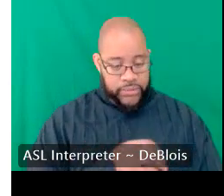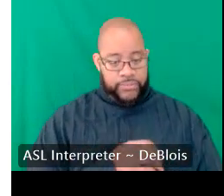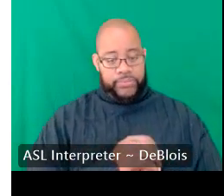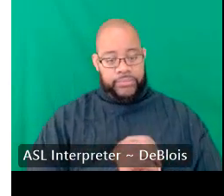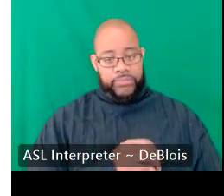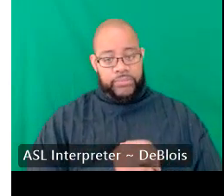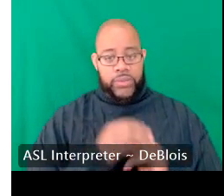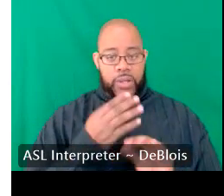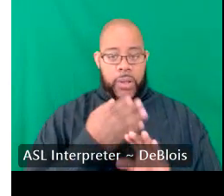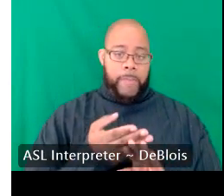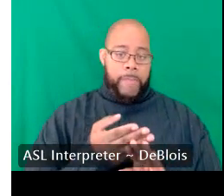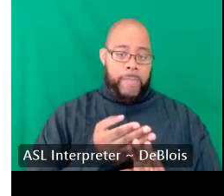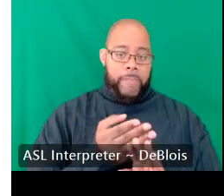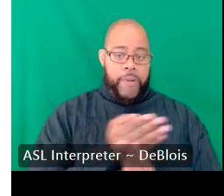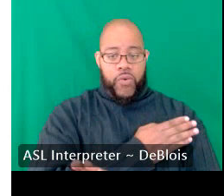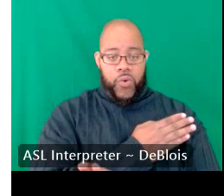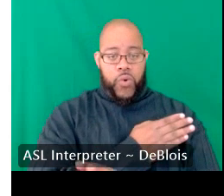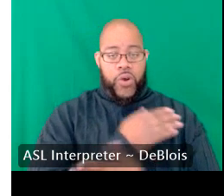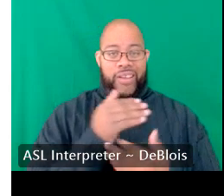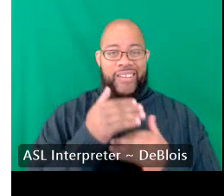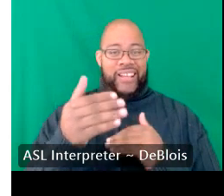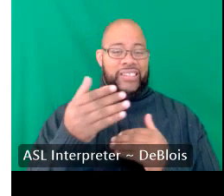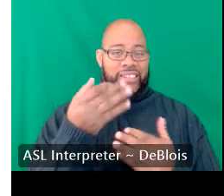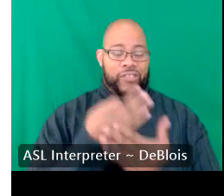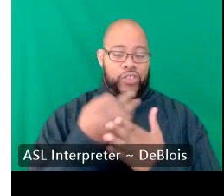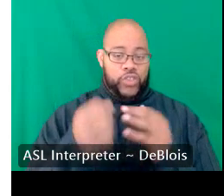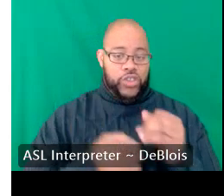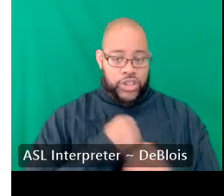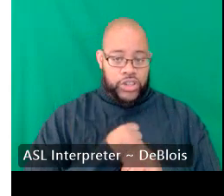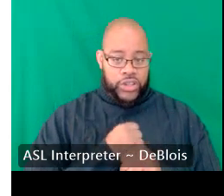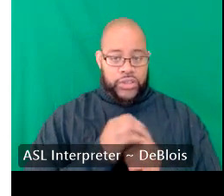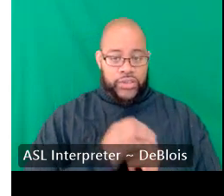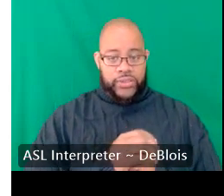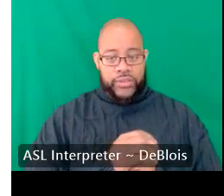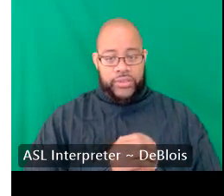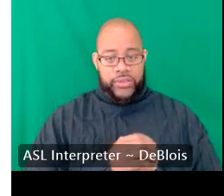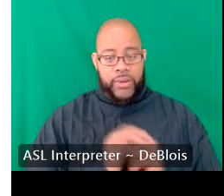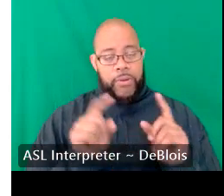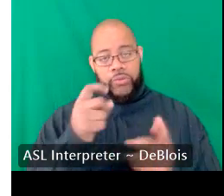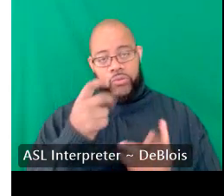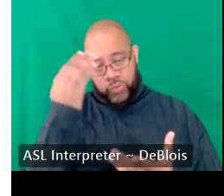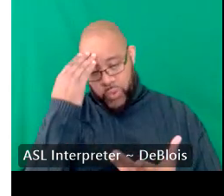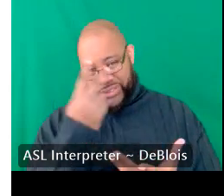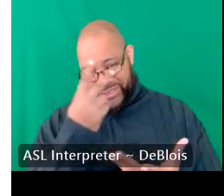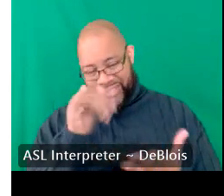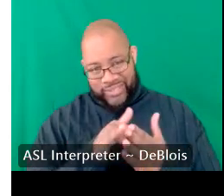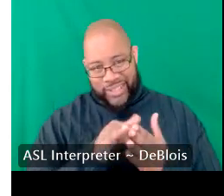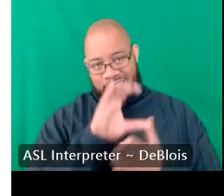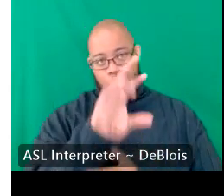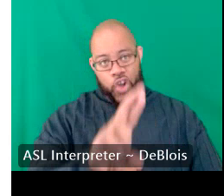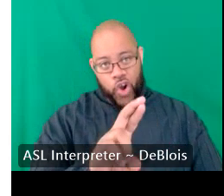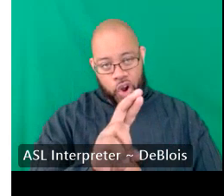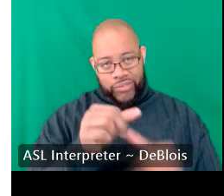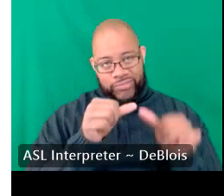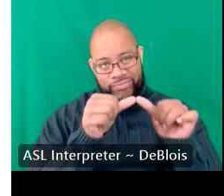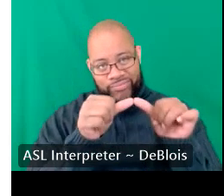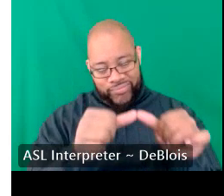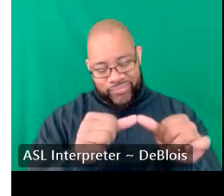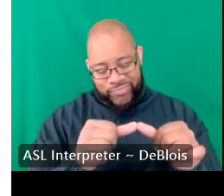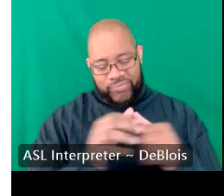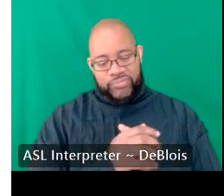well before the next fiscal year has begun. But as you can see, continuing resolutions